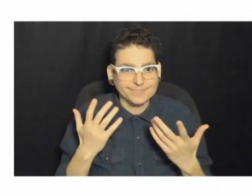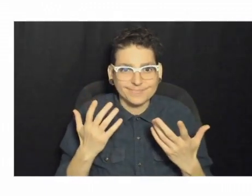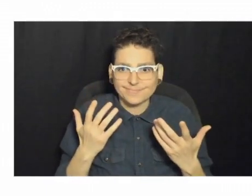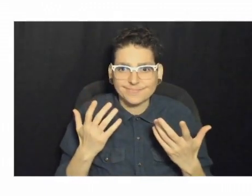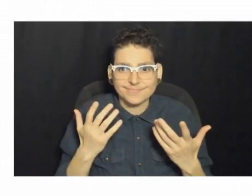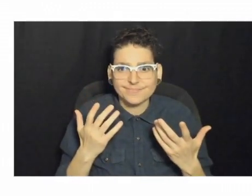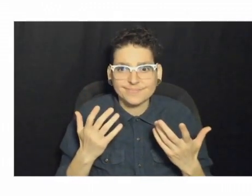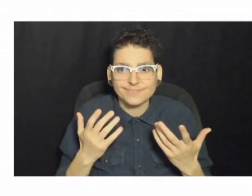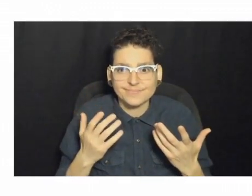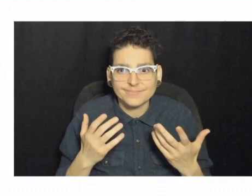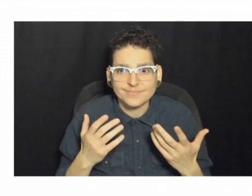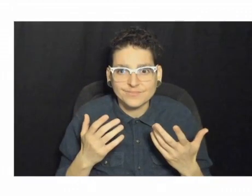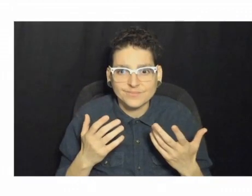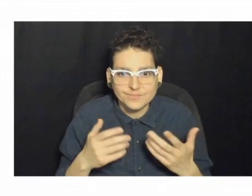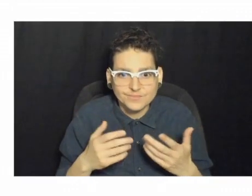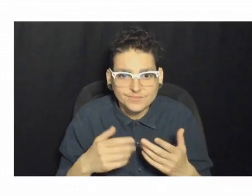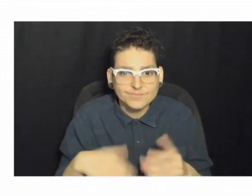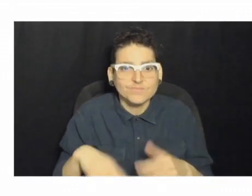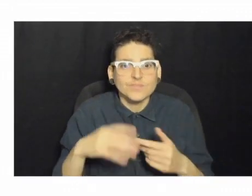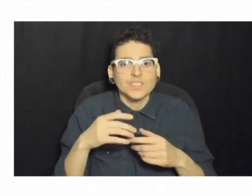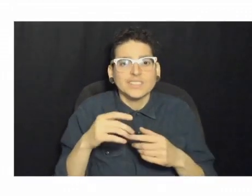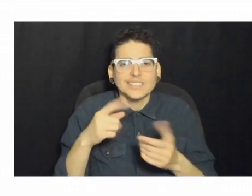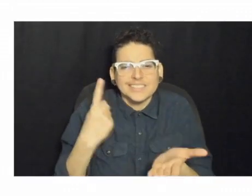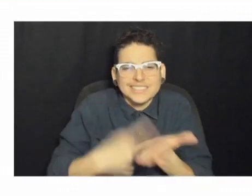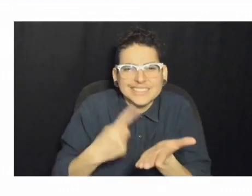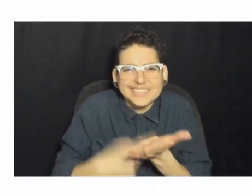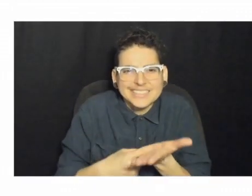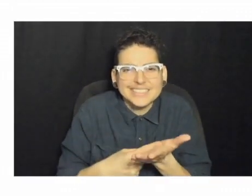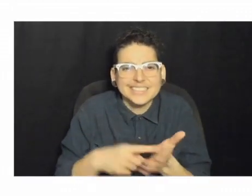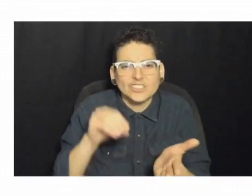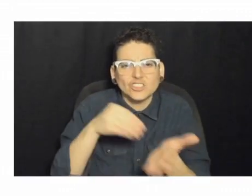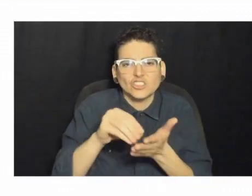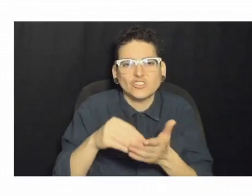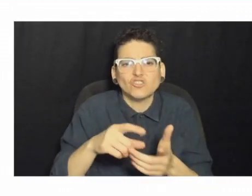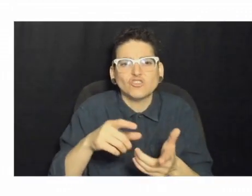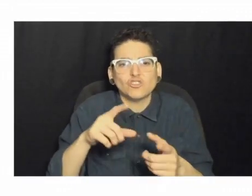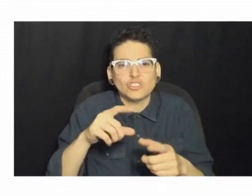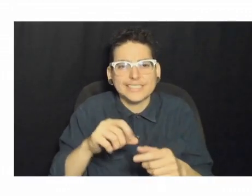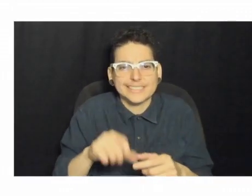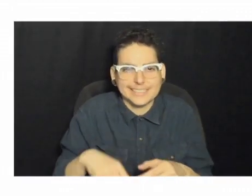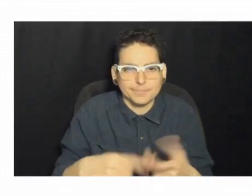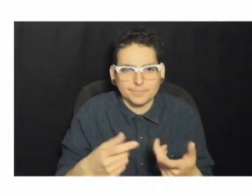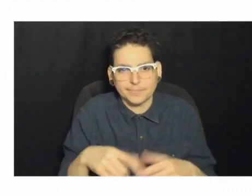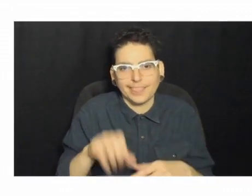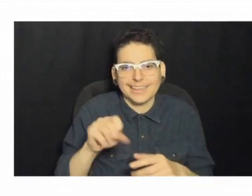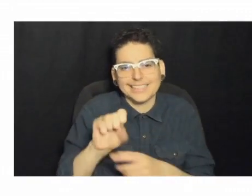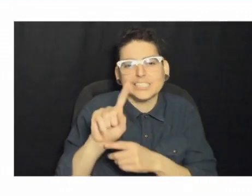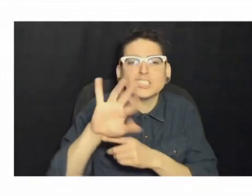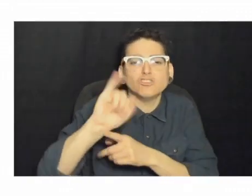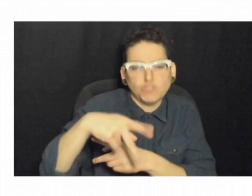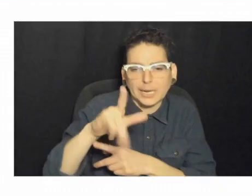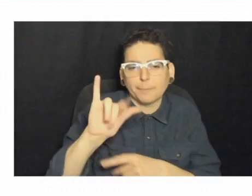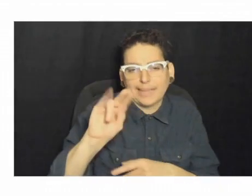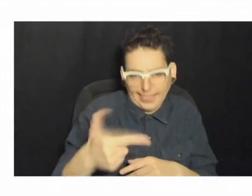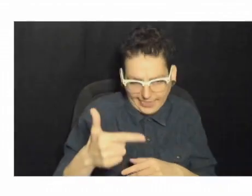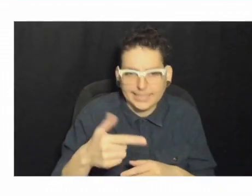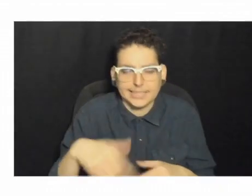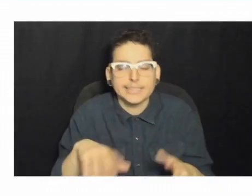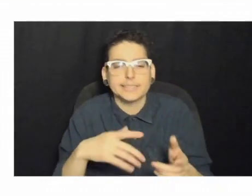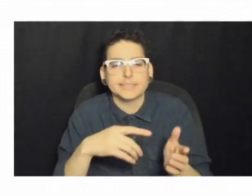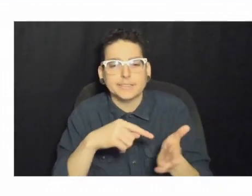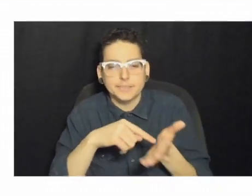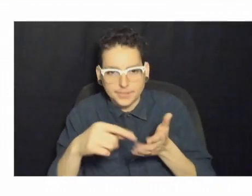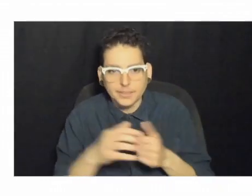Planned Parenthood, which is an organization that's has spent a lot of the last decade in crisis and understands full well the need for supporters